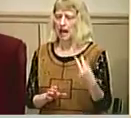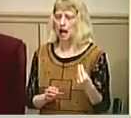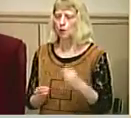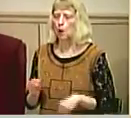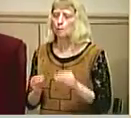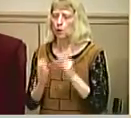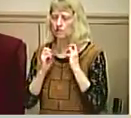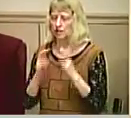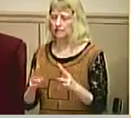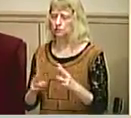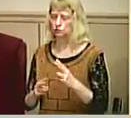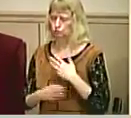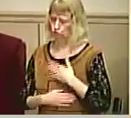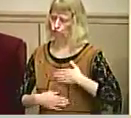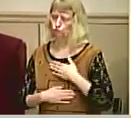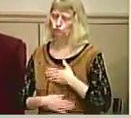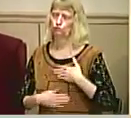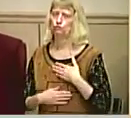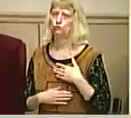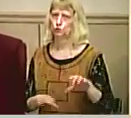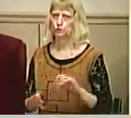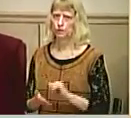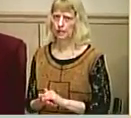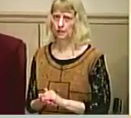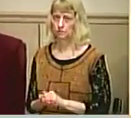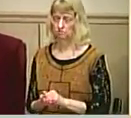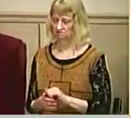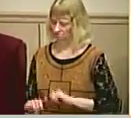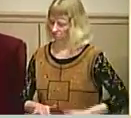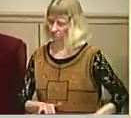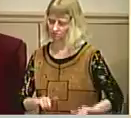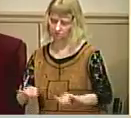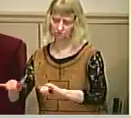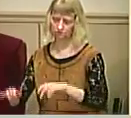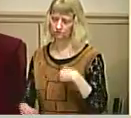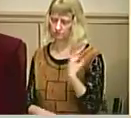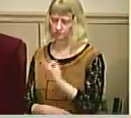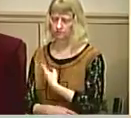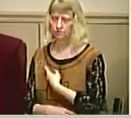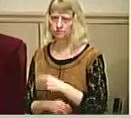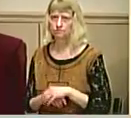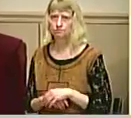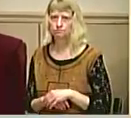evangelistic work. She really enjoyed it. We all need to do that.